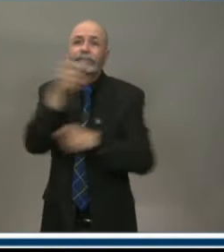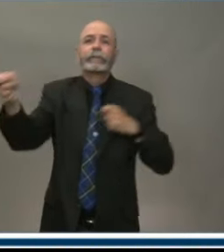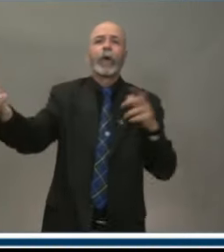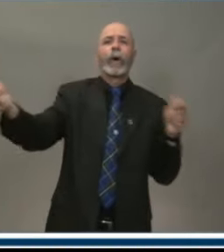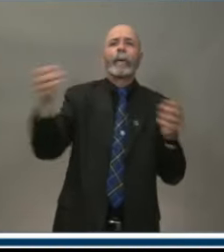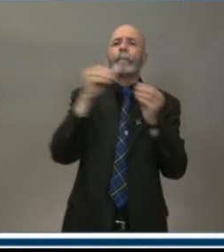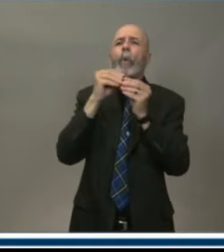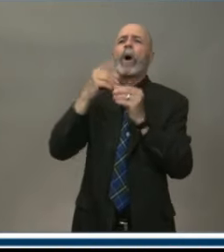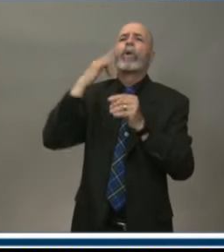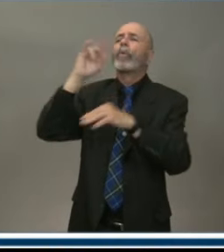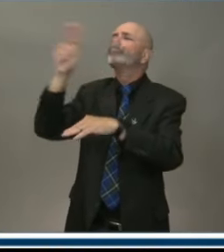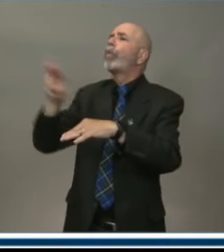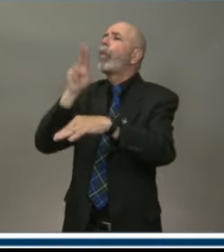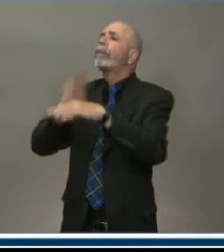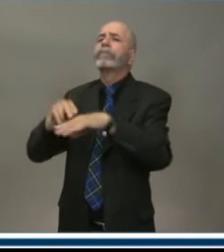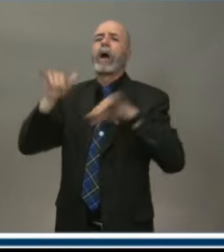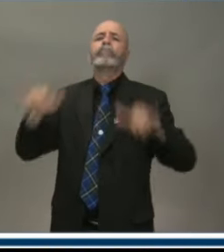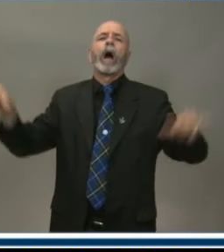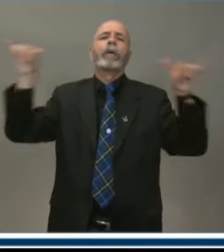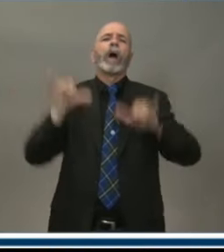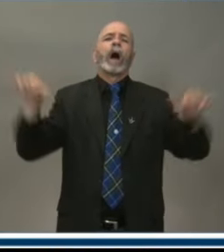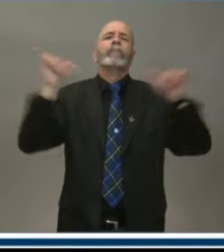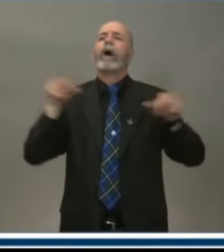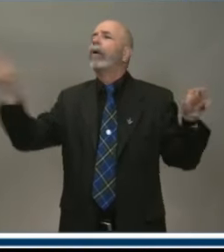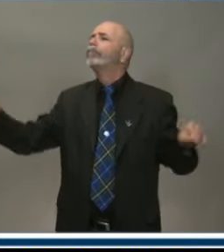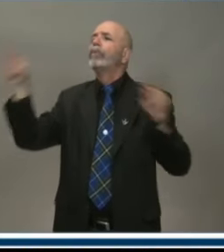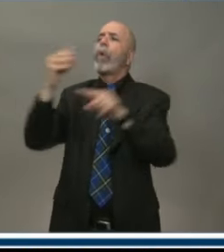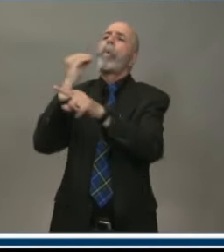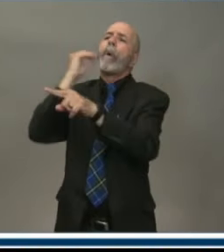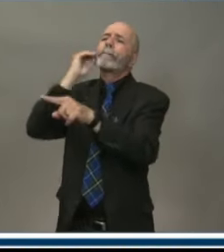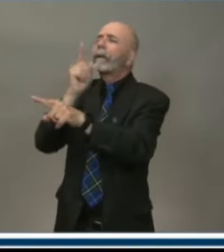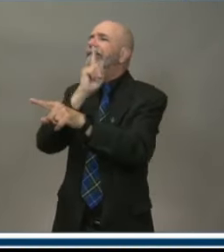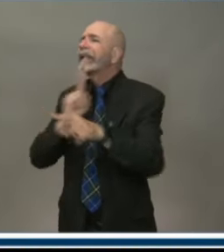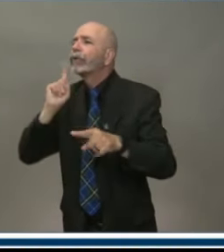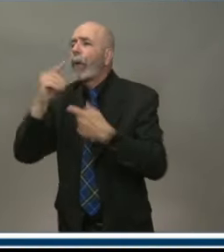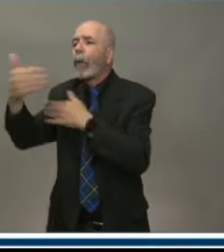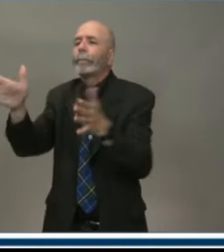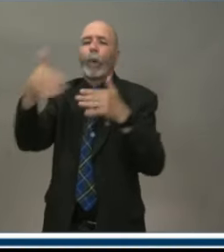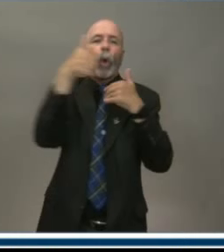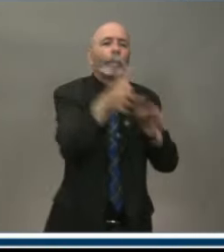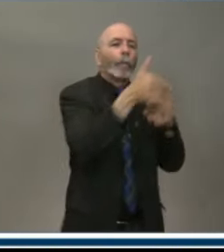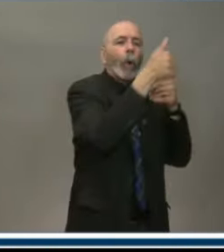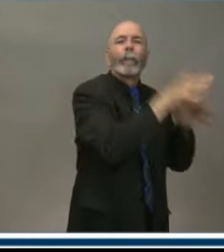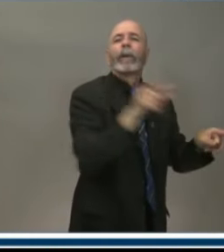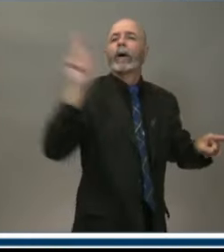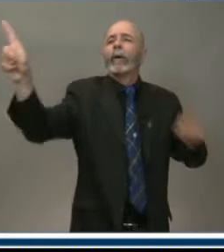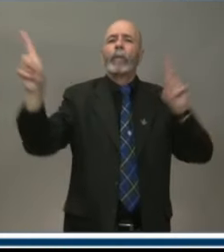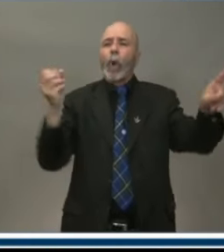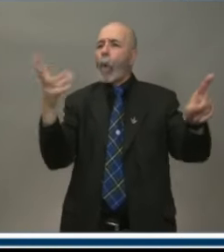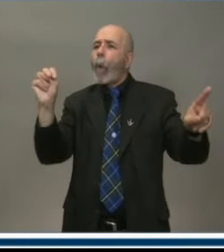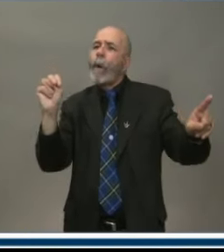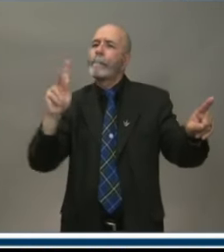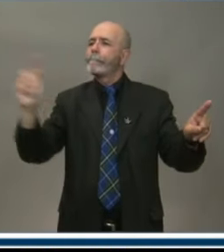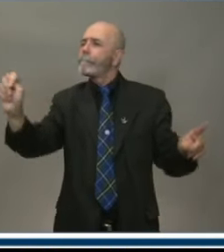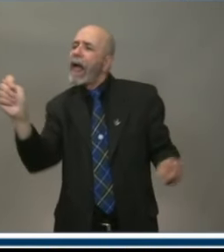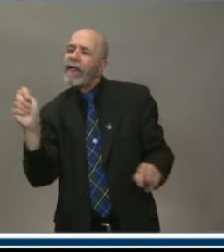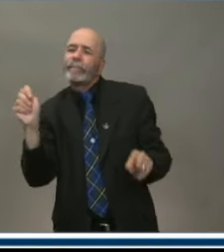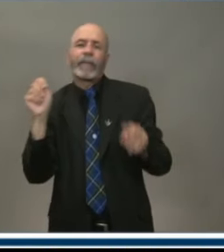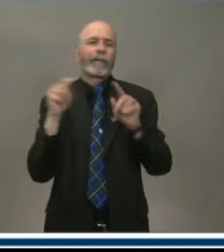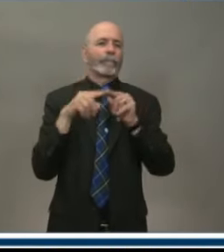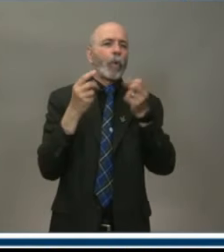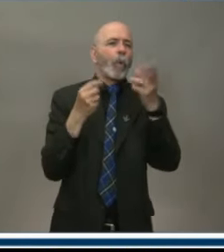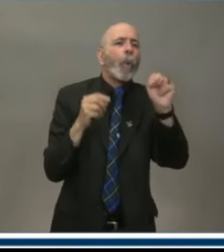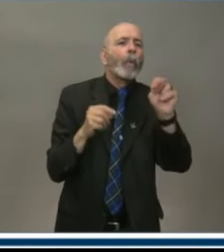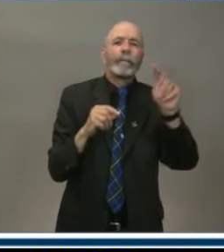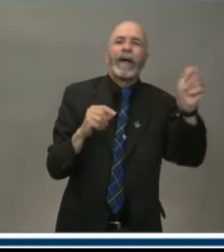towards single rooms where individuals were, individual washrooms associated with those rooms. All of those things are happening